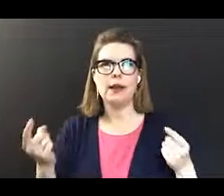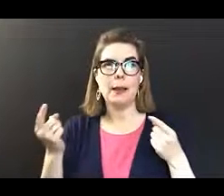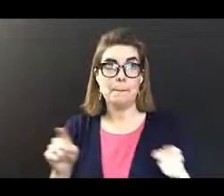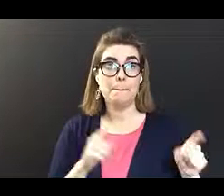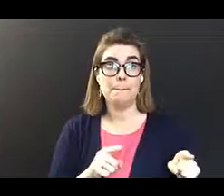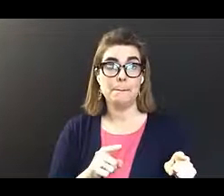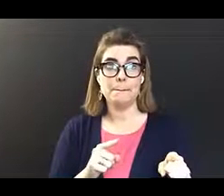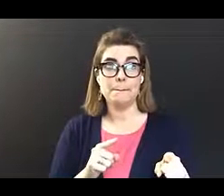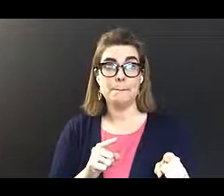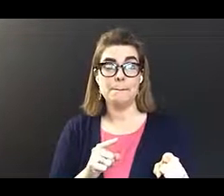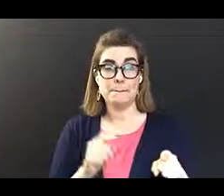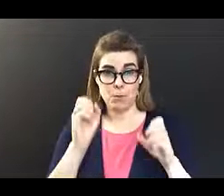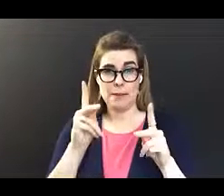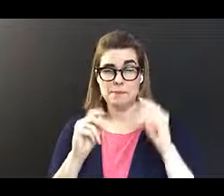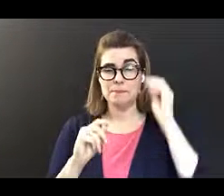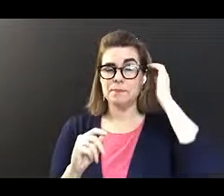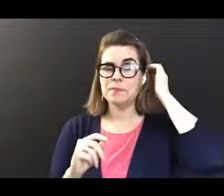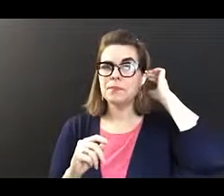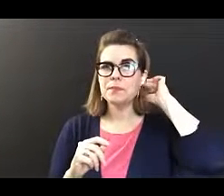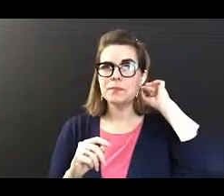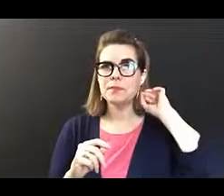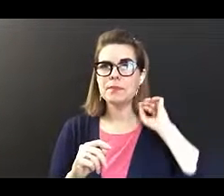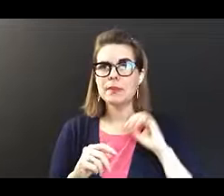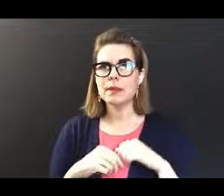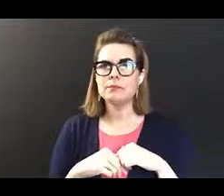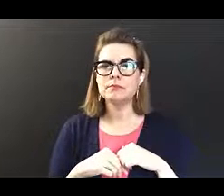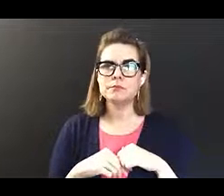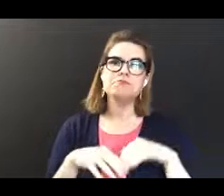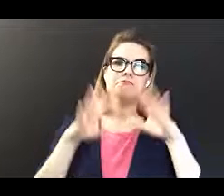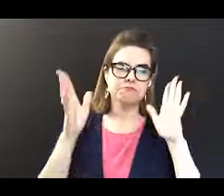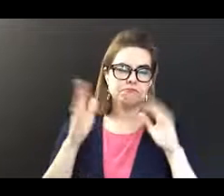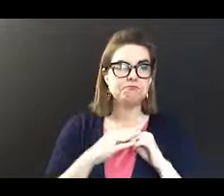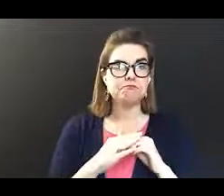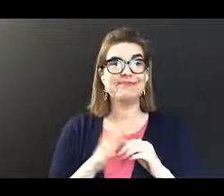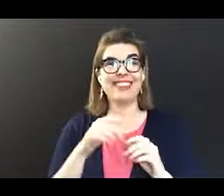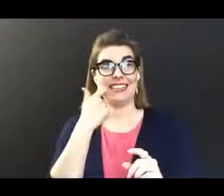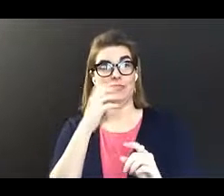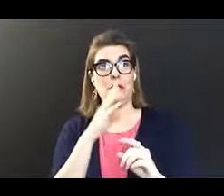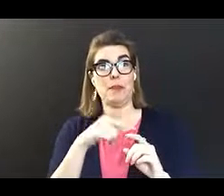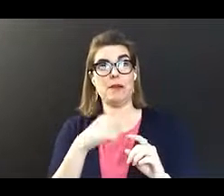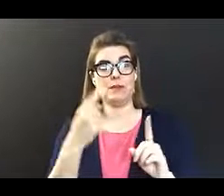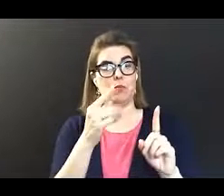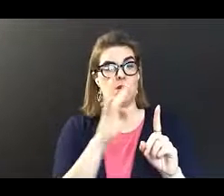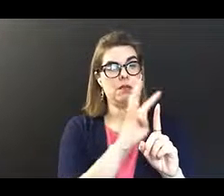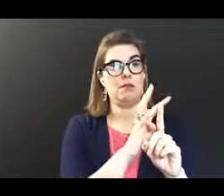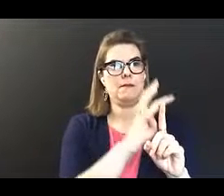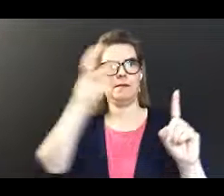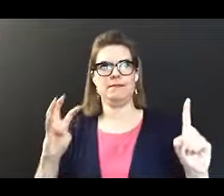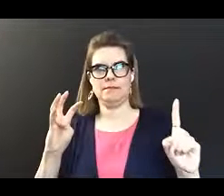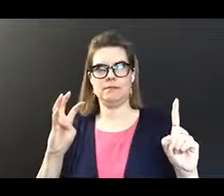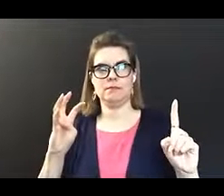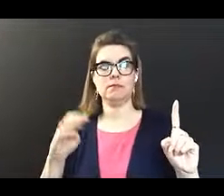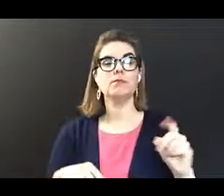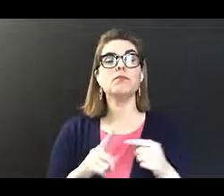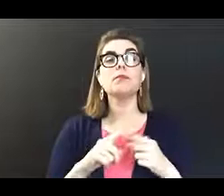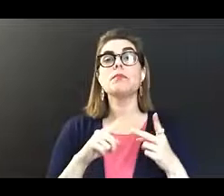of unravel. Maybe it's an exclusion situation. Maybe it's a public humiliation situation